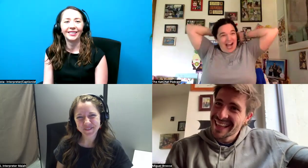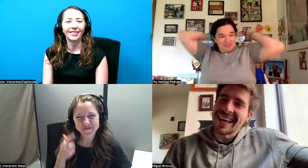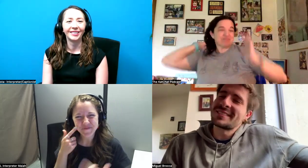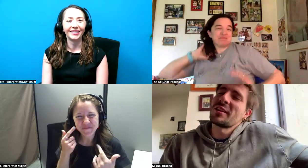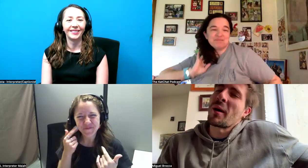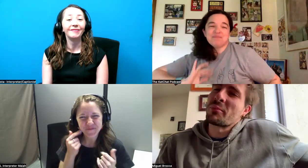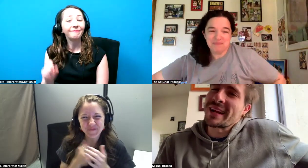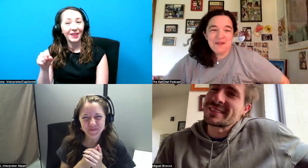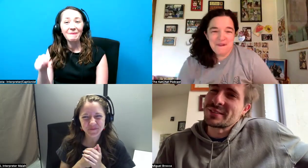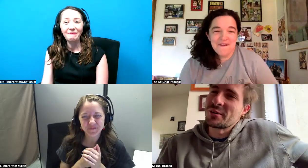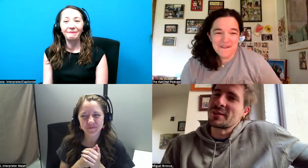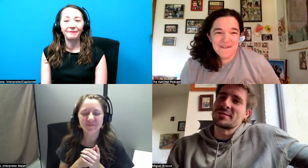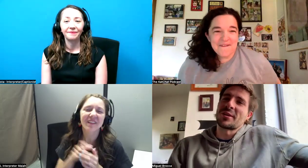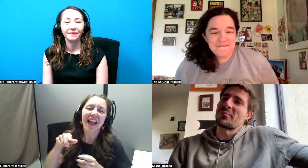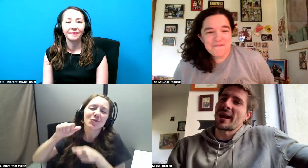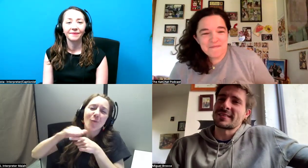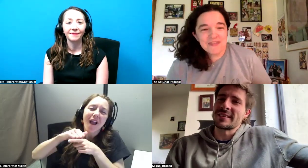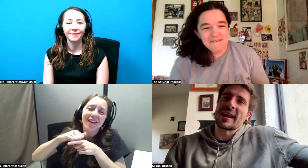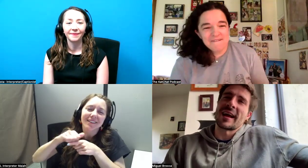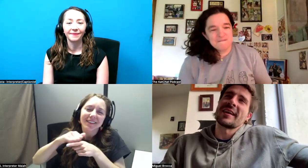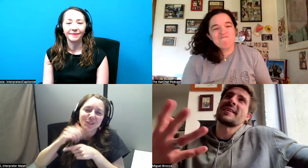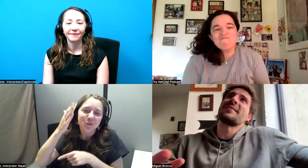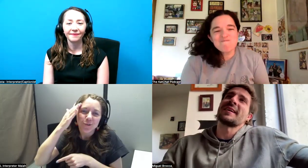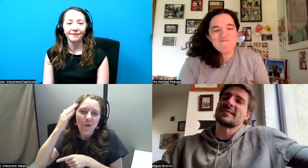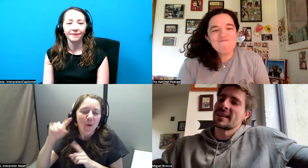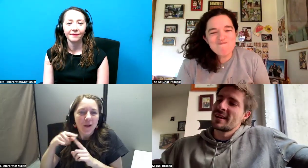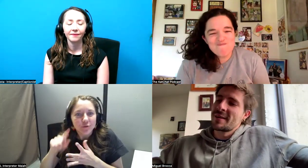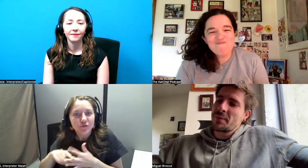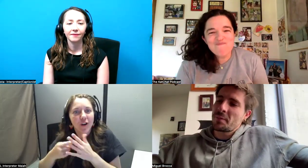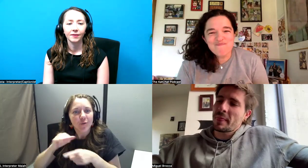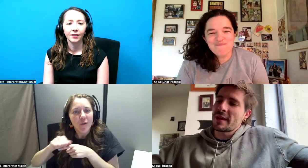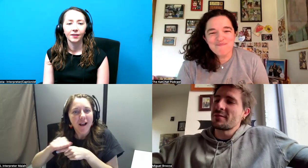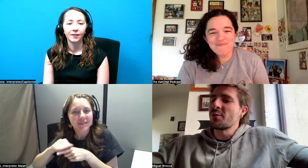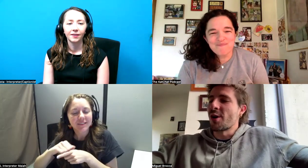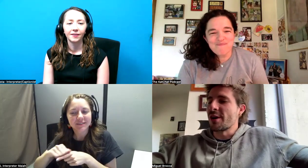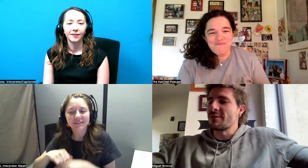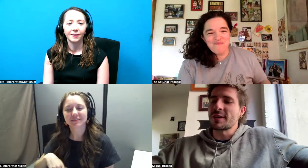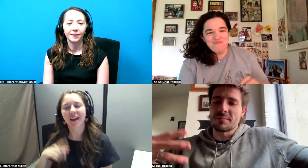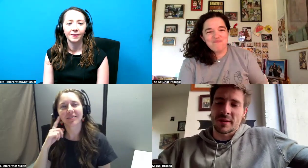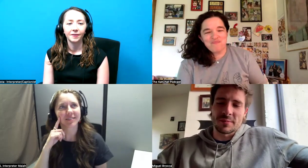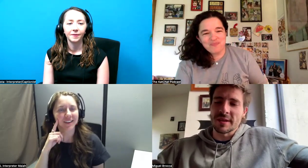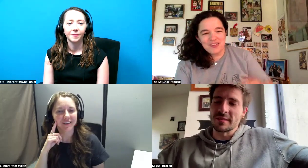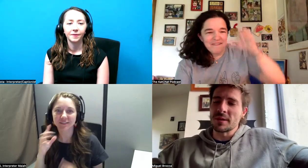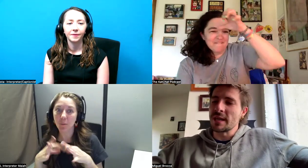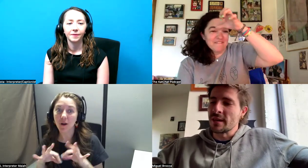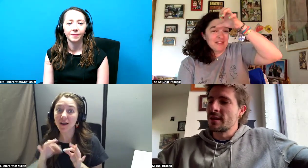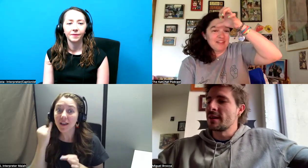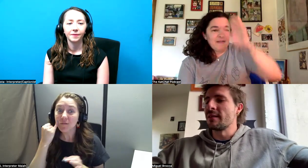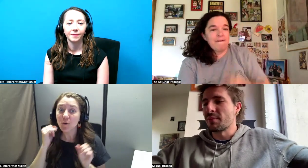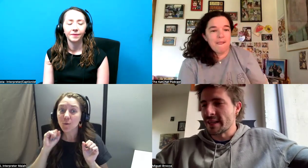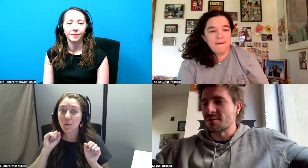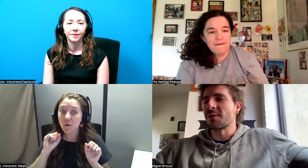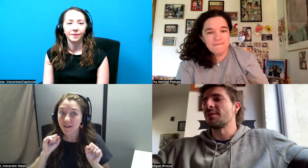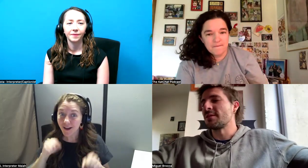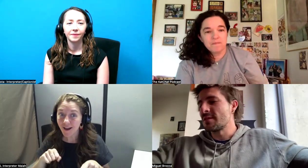So yeah, It's all about practice, you know. Once you start practicing, and I think the thing is, if you get the possibility to be in